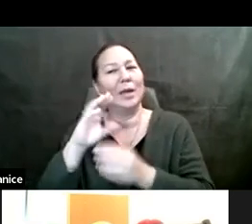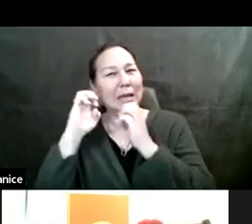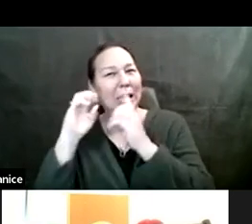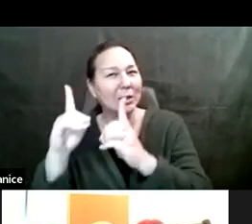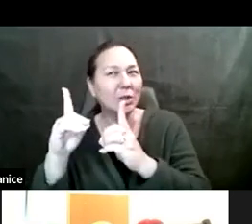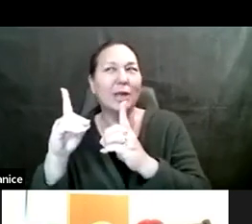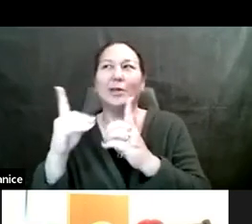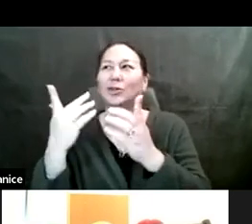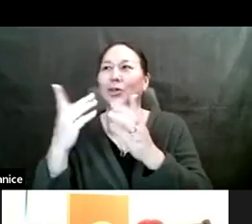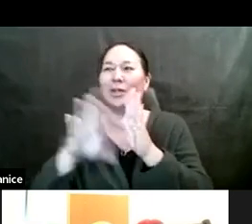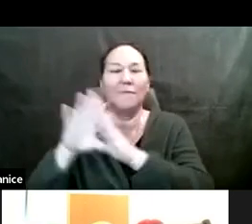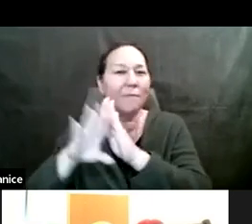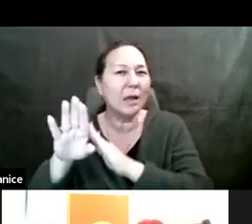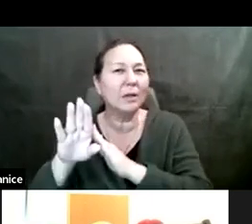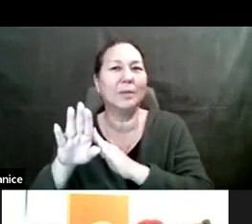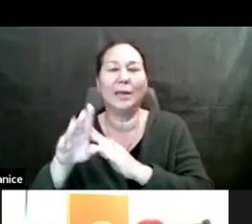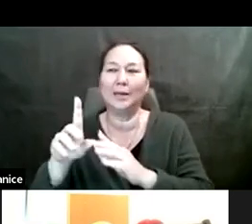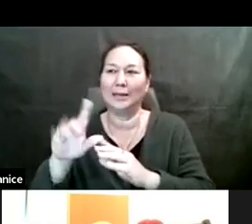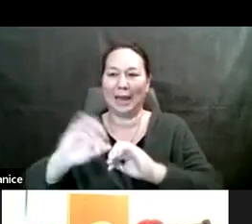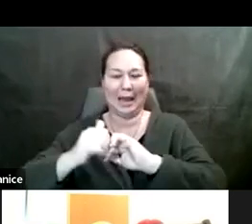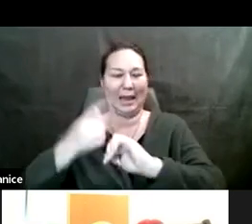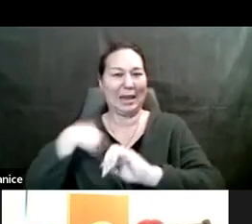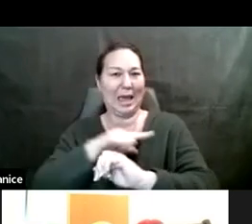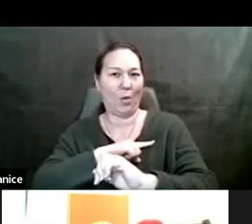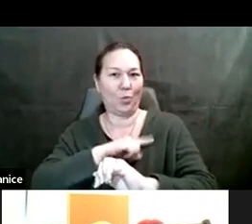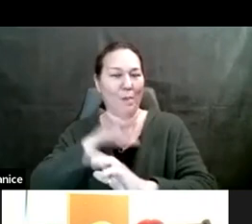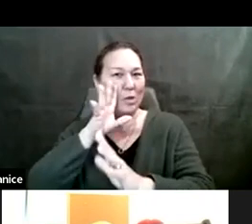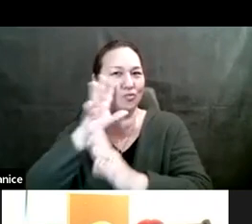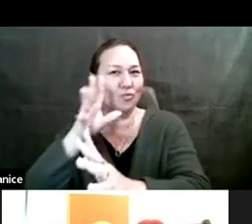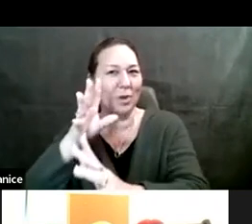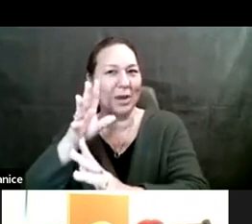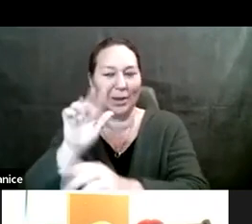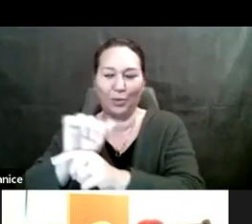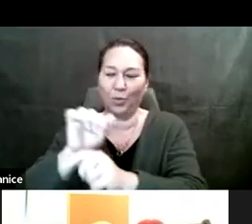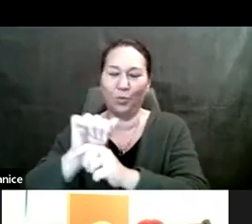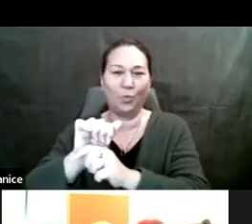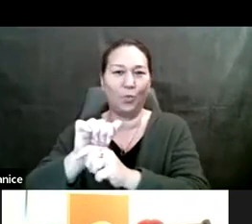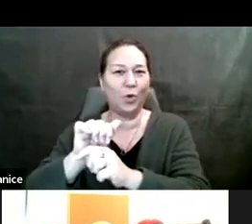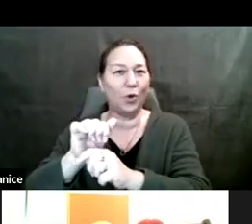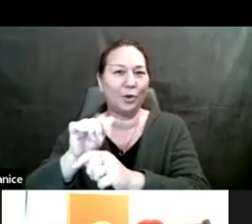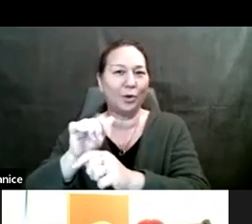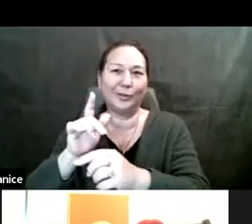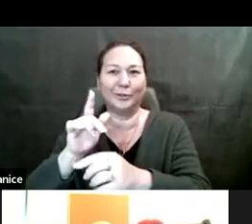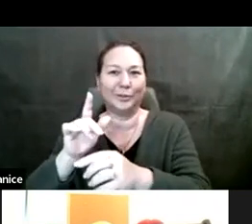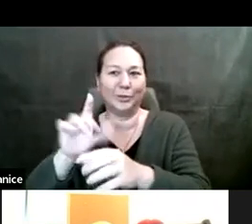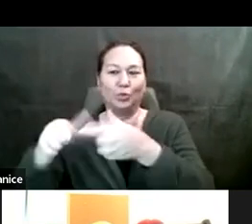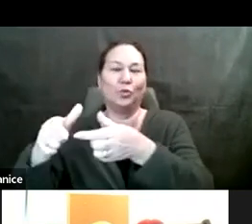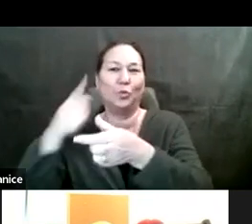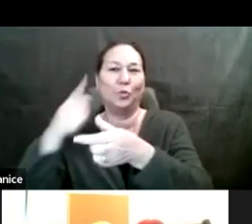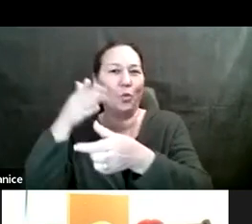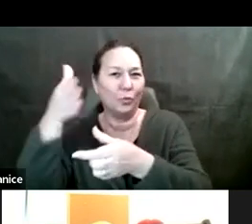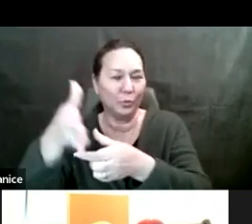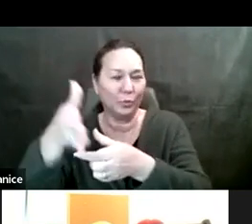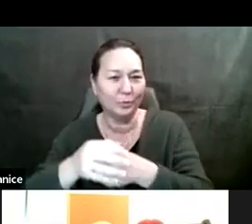of a potential new Workforce um uh additionally um I think the city should be investing